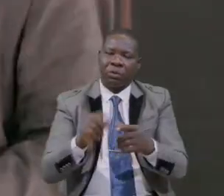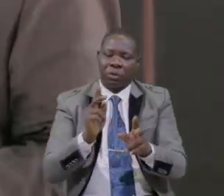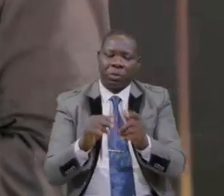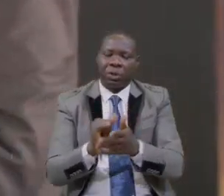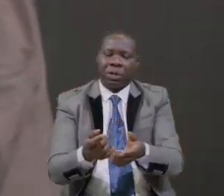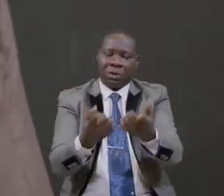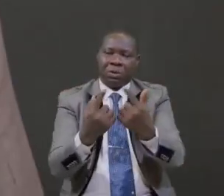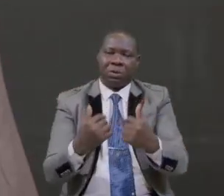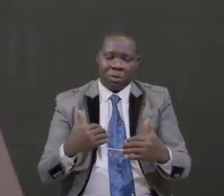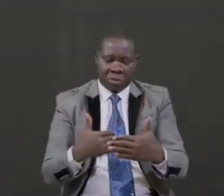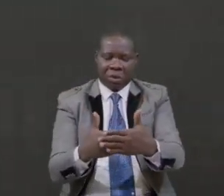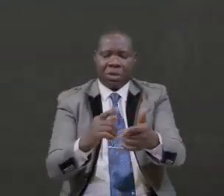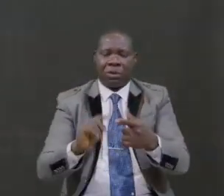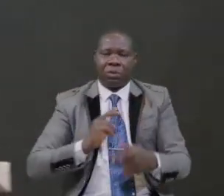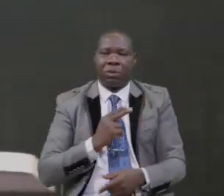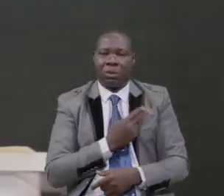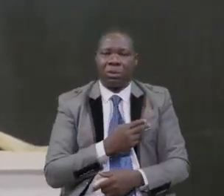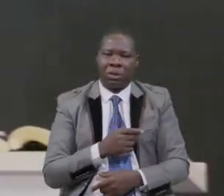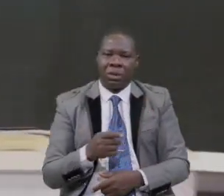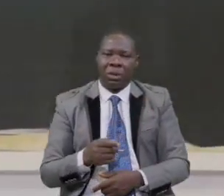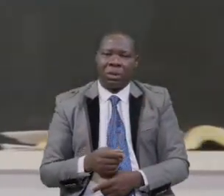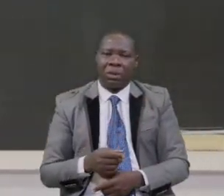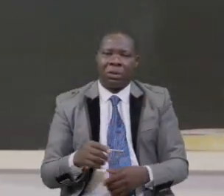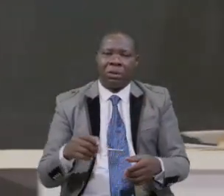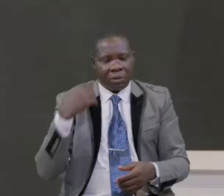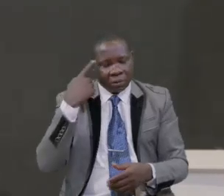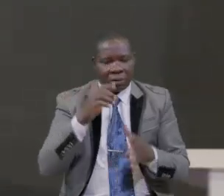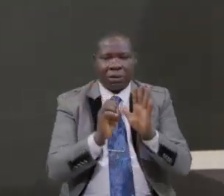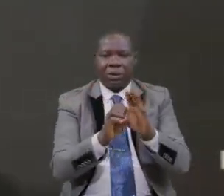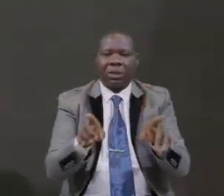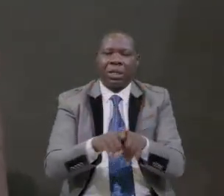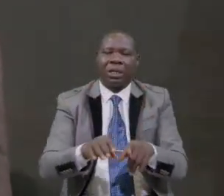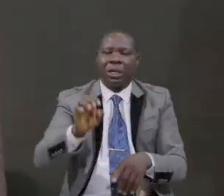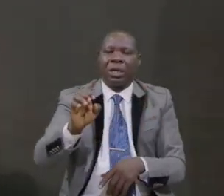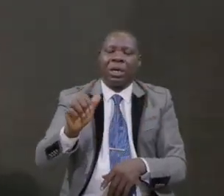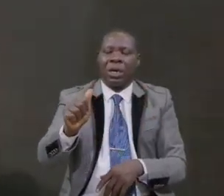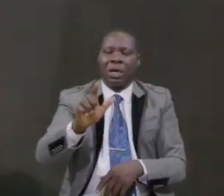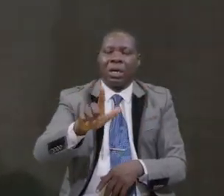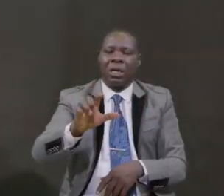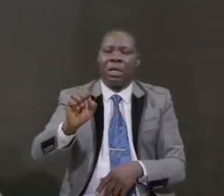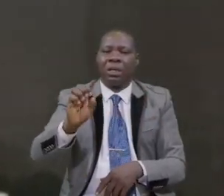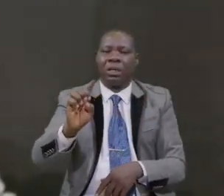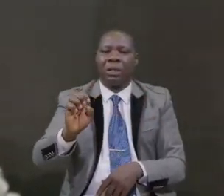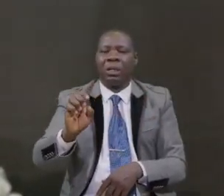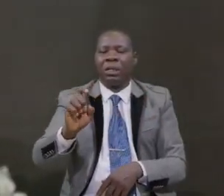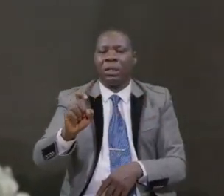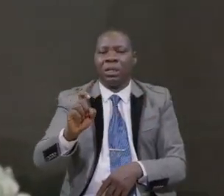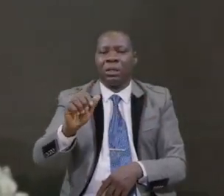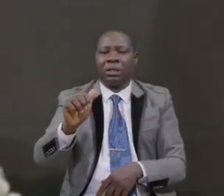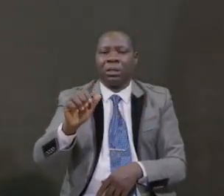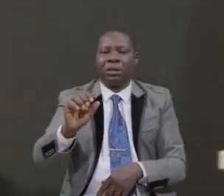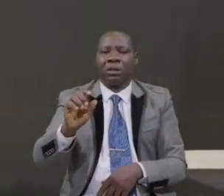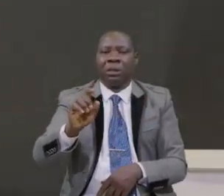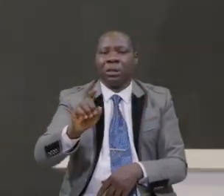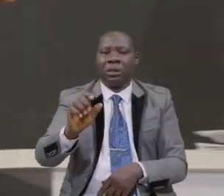us. Maybe you are like Alexander the Great, I think. He was